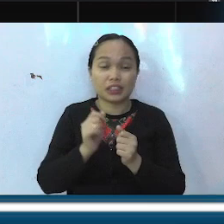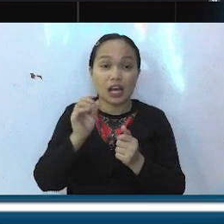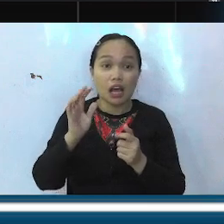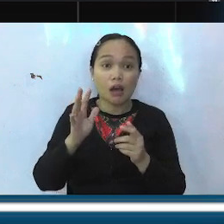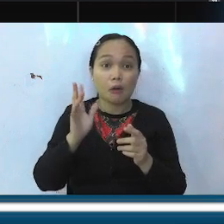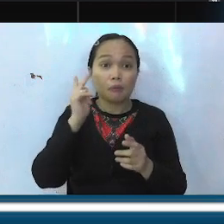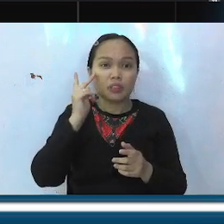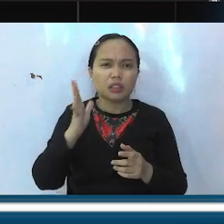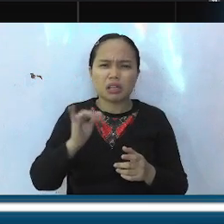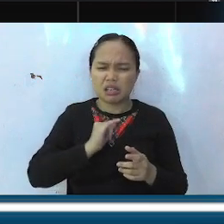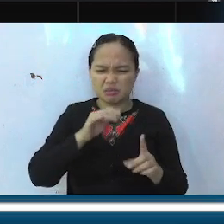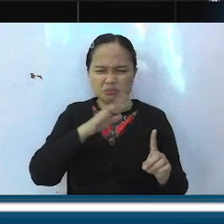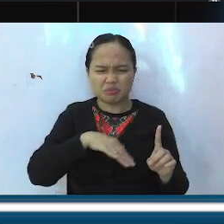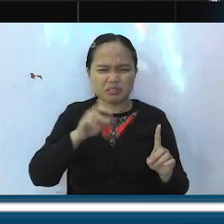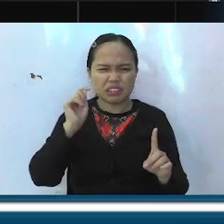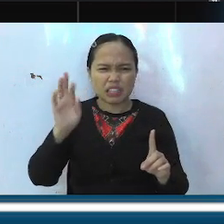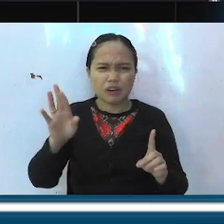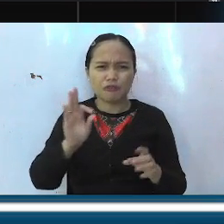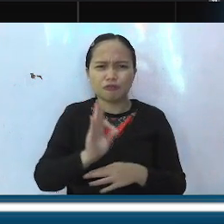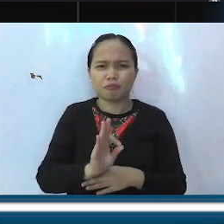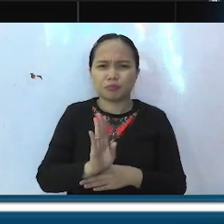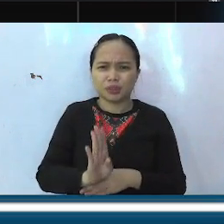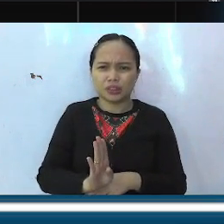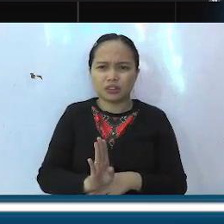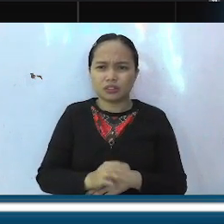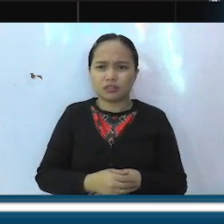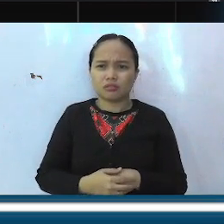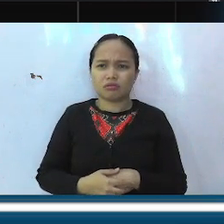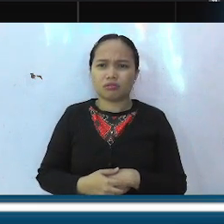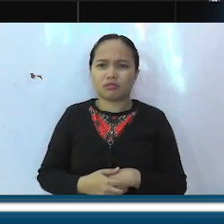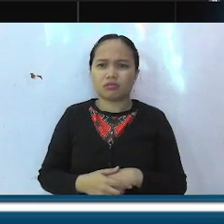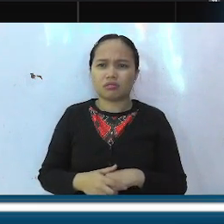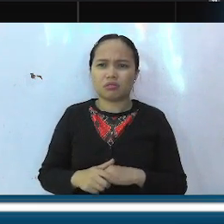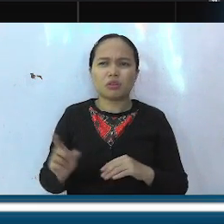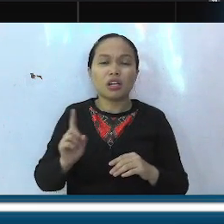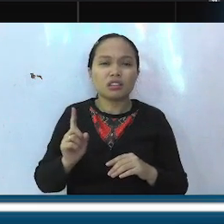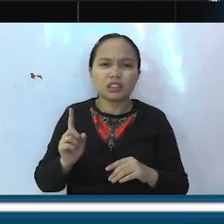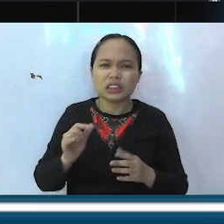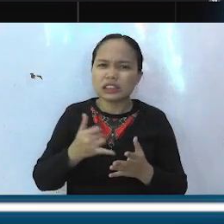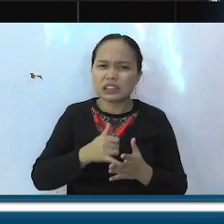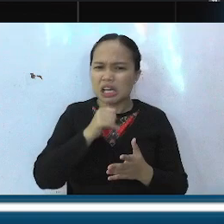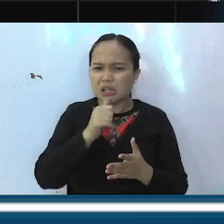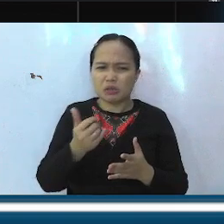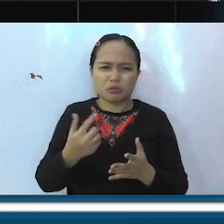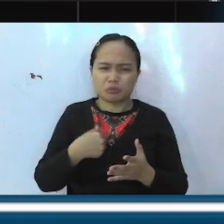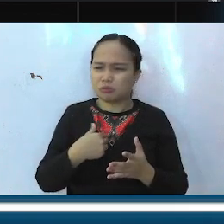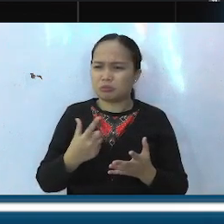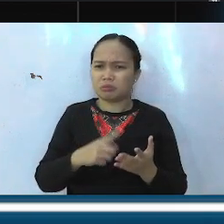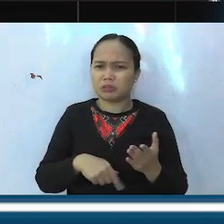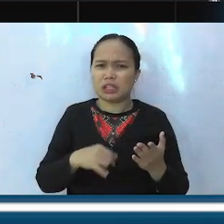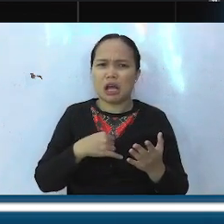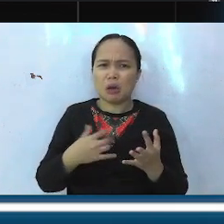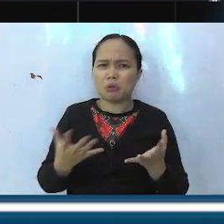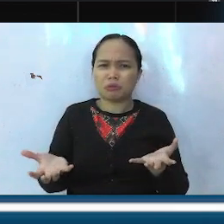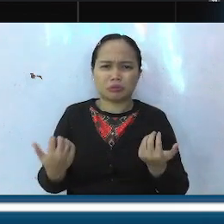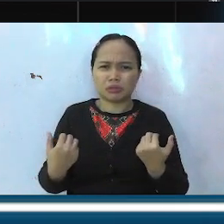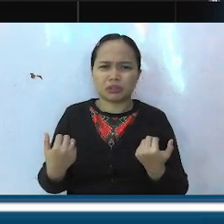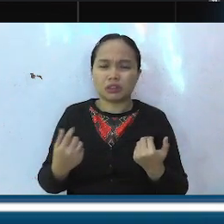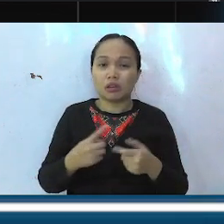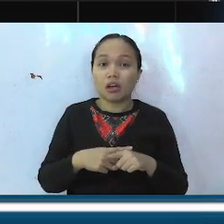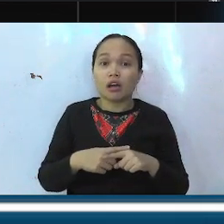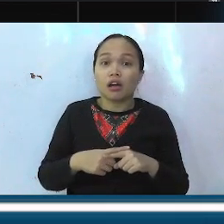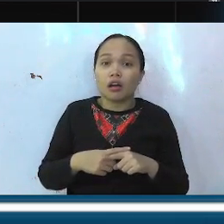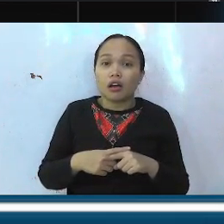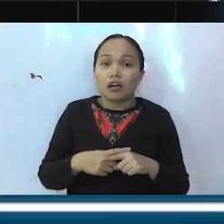their social media. You know, what's happening. Man, I'm telling you, it's not what I want. It's not. You know, I don't like that. And I can, you